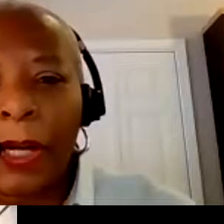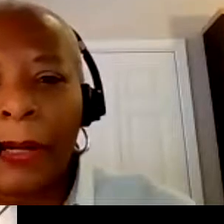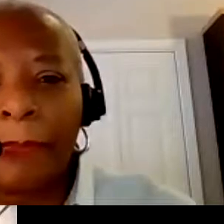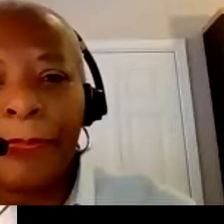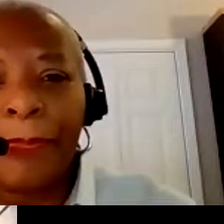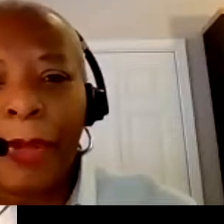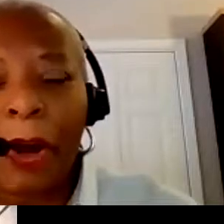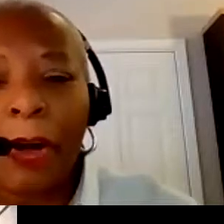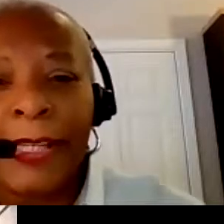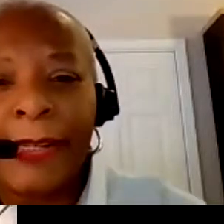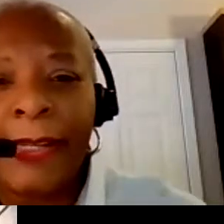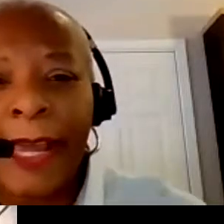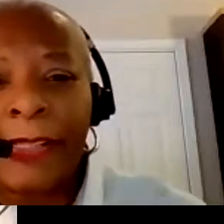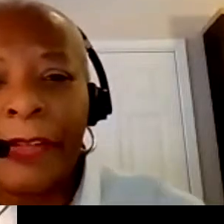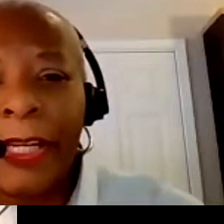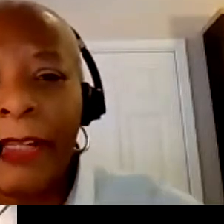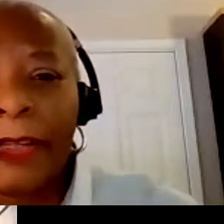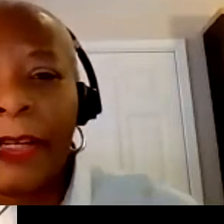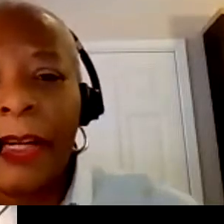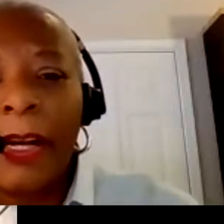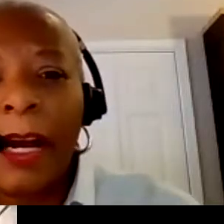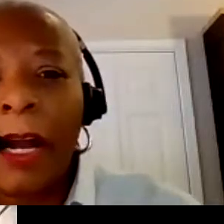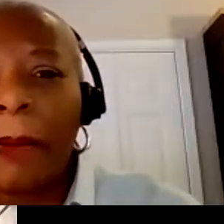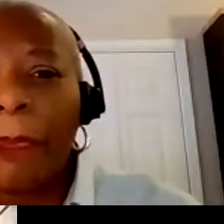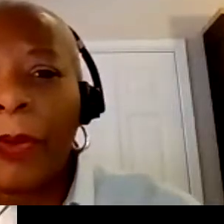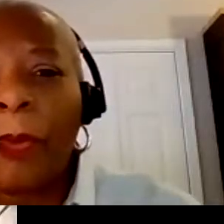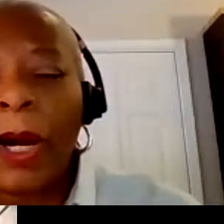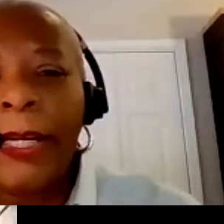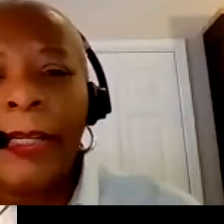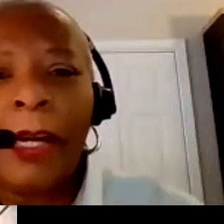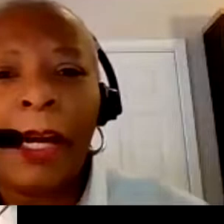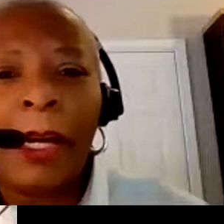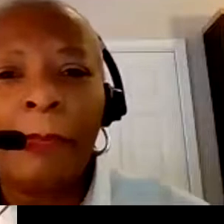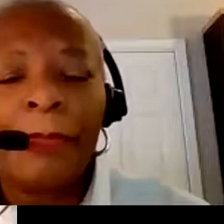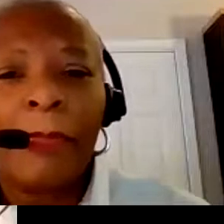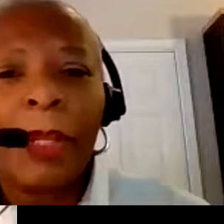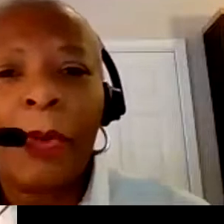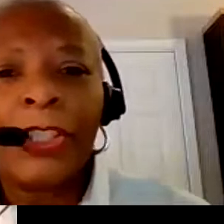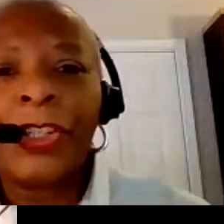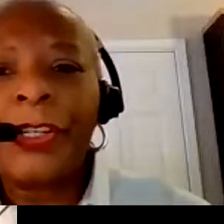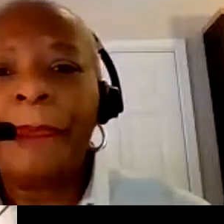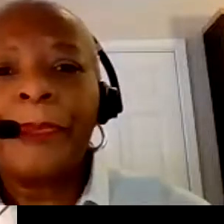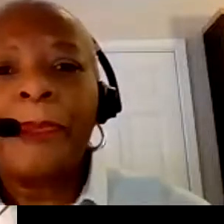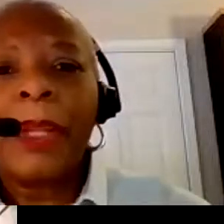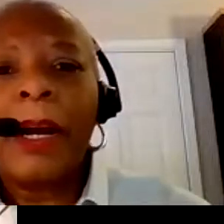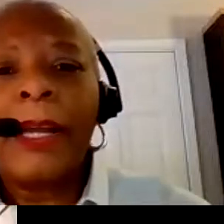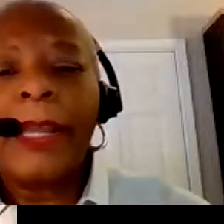your RRTC activities. One